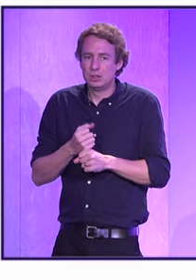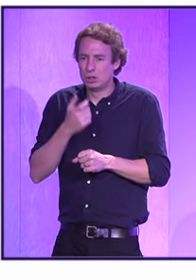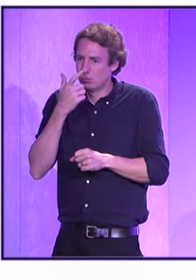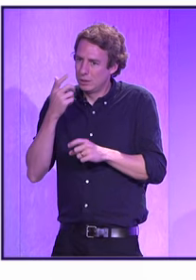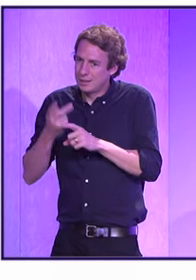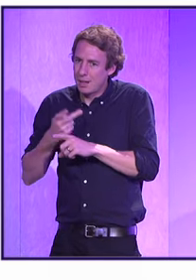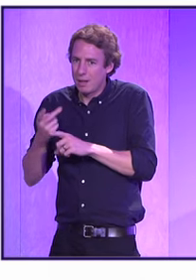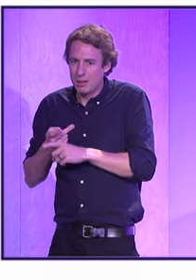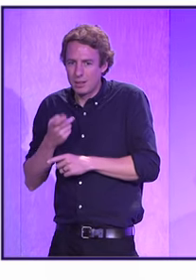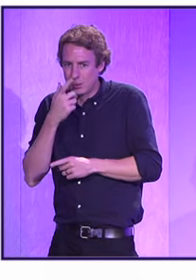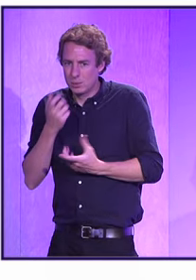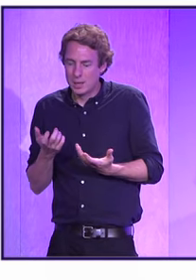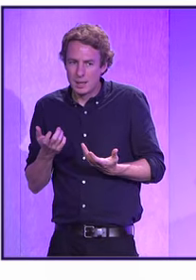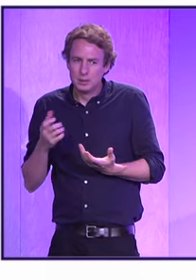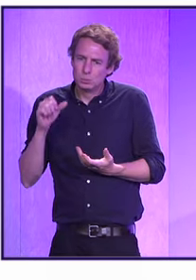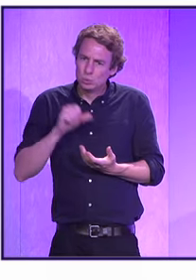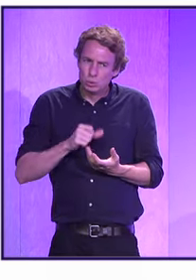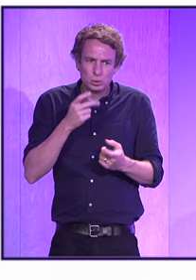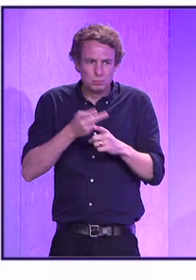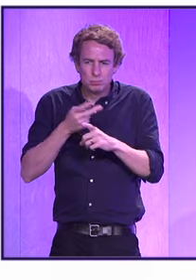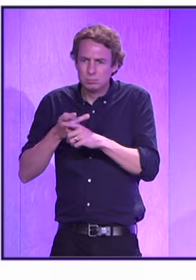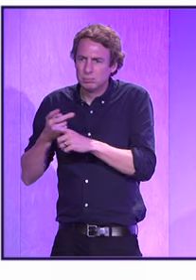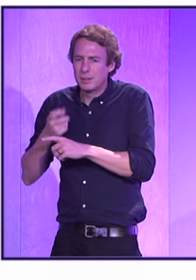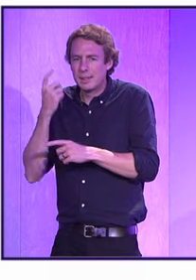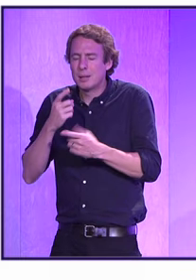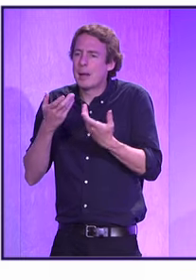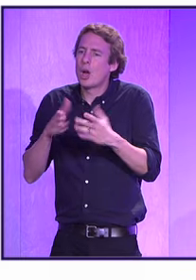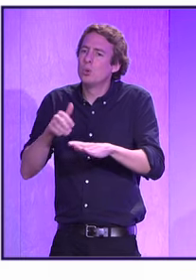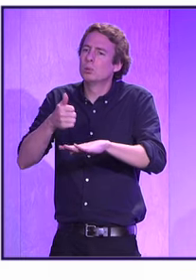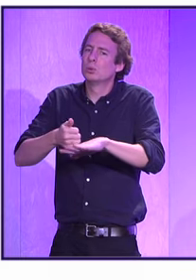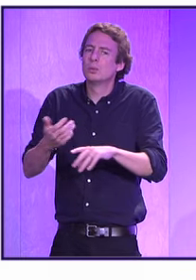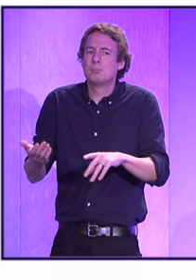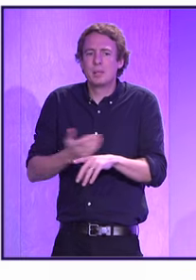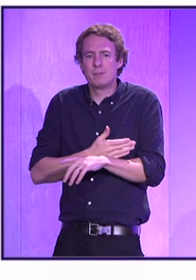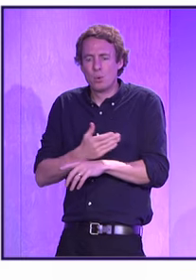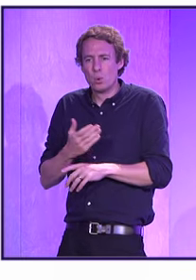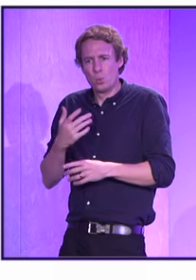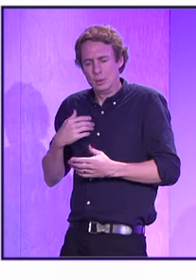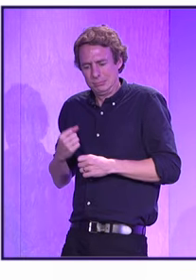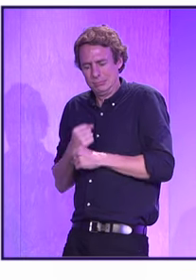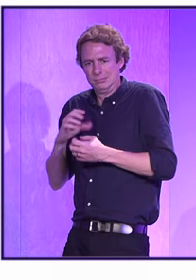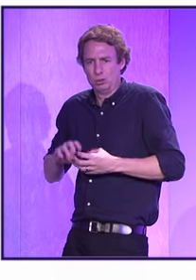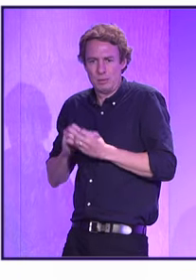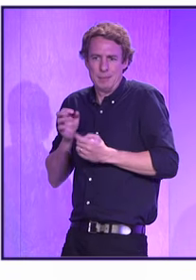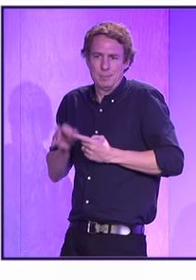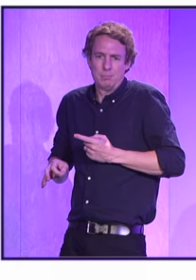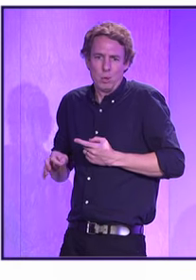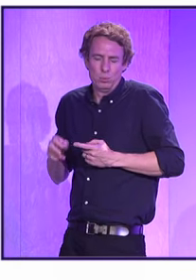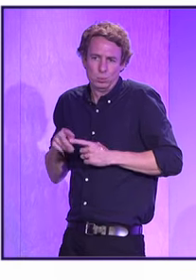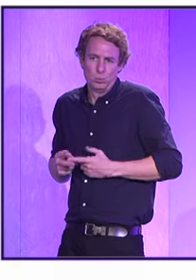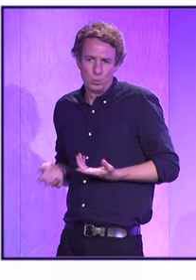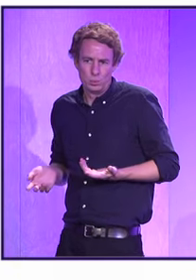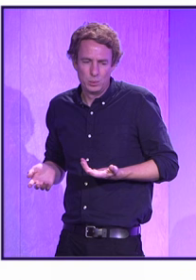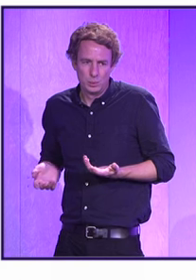recycle our hardware, reuse, and re-architect our code bases, and opt, you know, for open source technologies before we start building